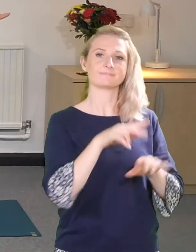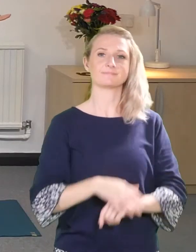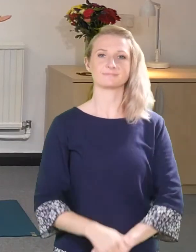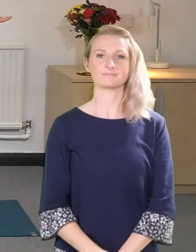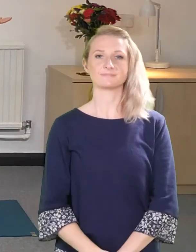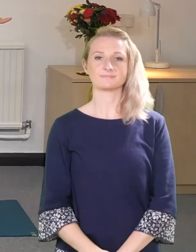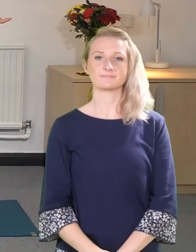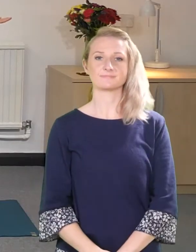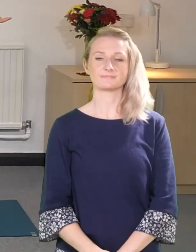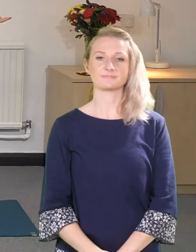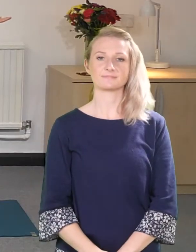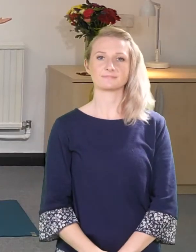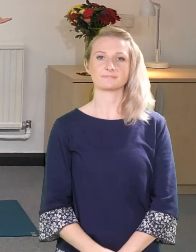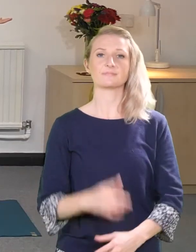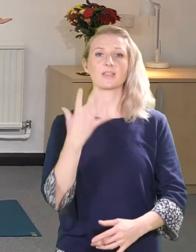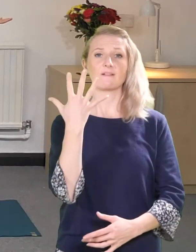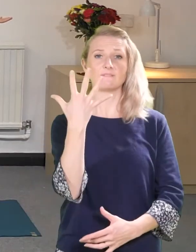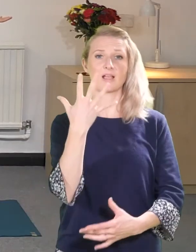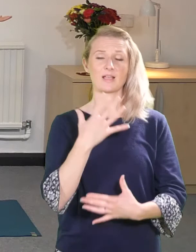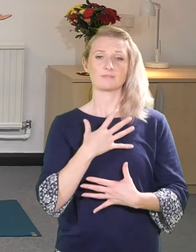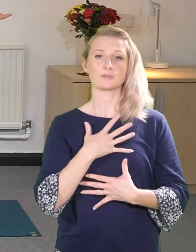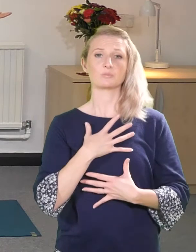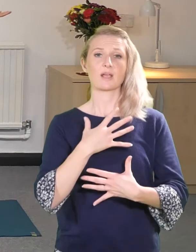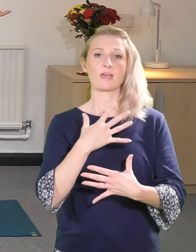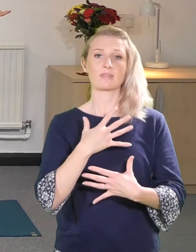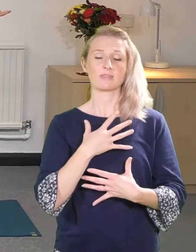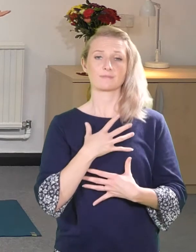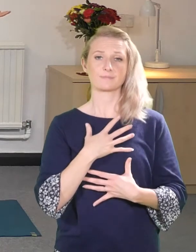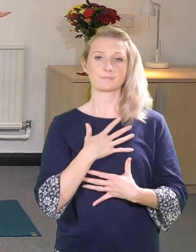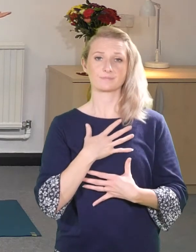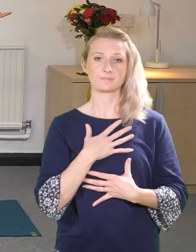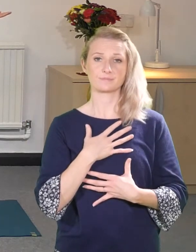gaze. 5 breaths here.